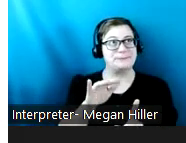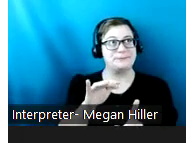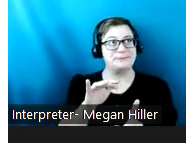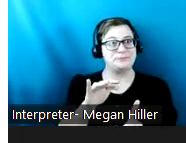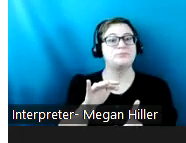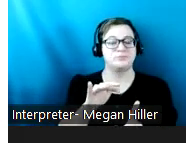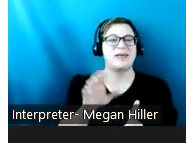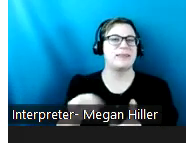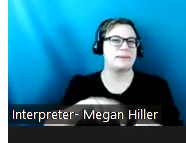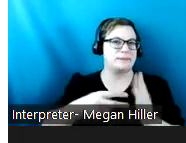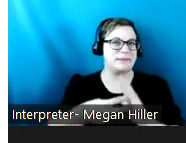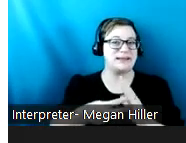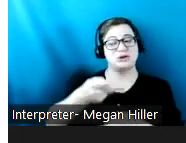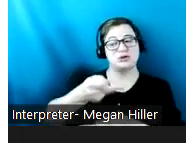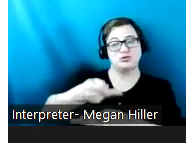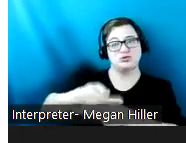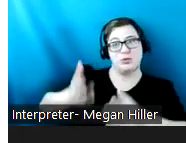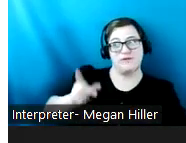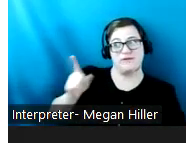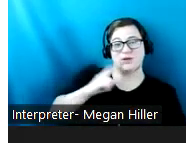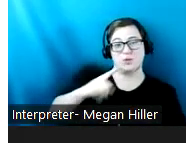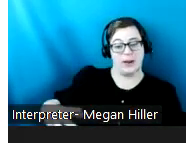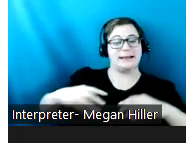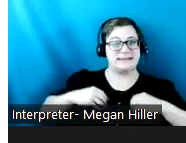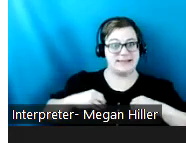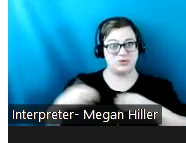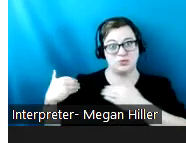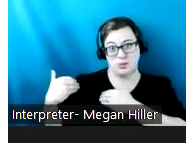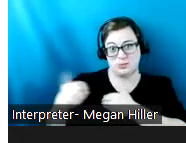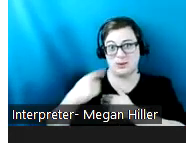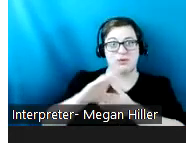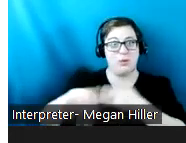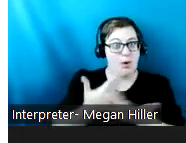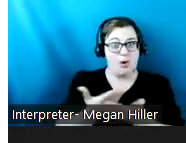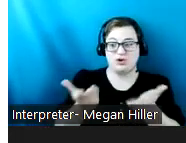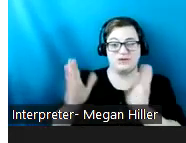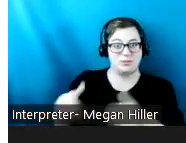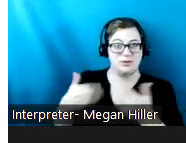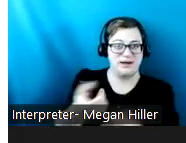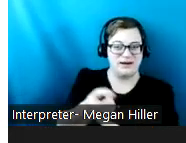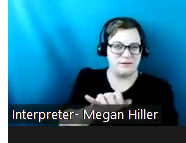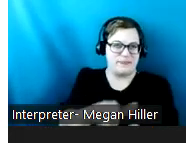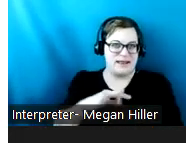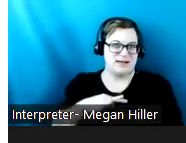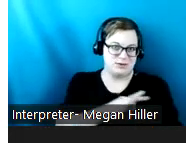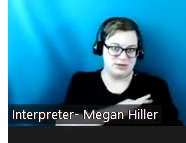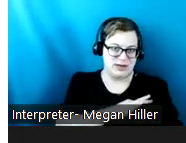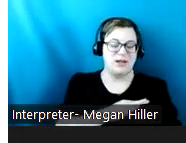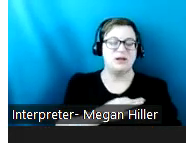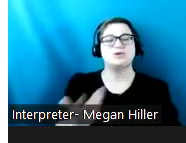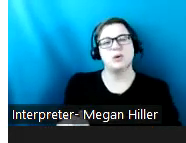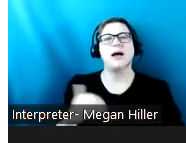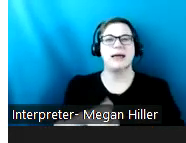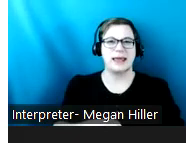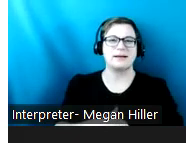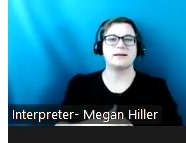implies that the supervisor accepts oversight and responsibility for the services provided by this personnel. And again, we want to make sure